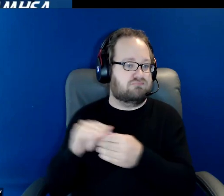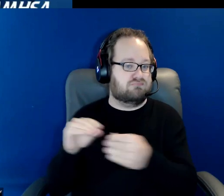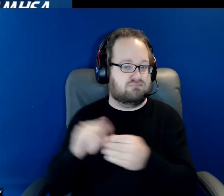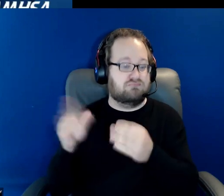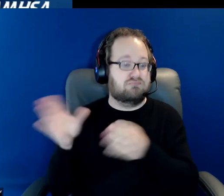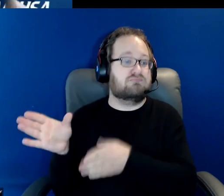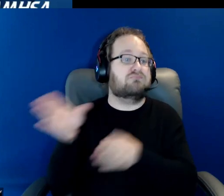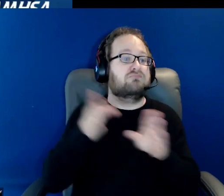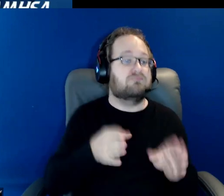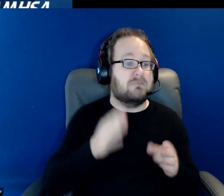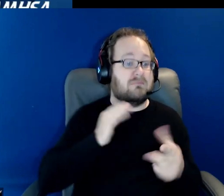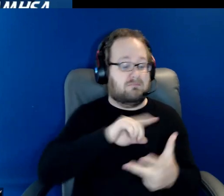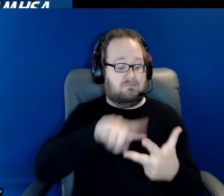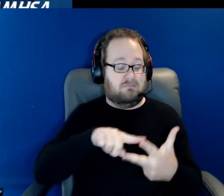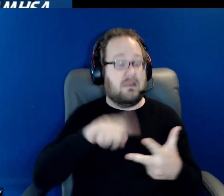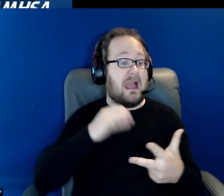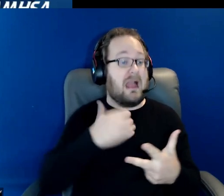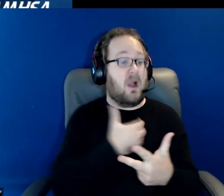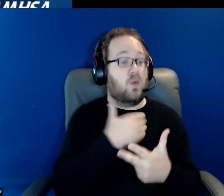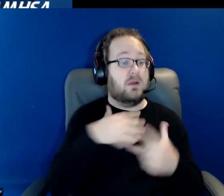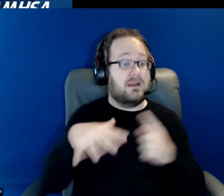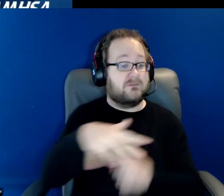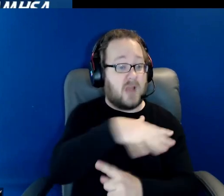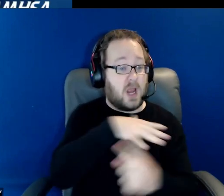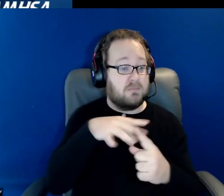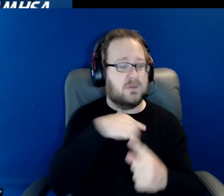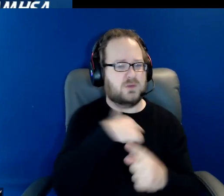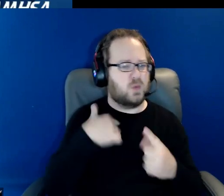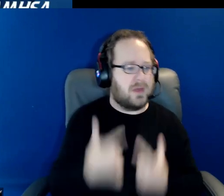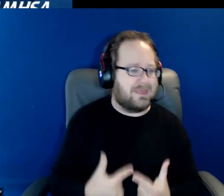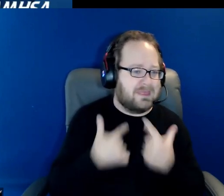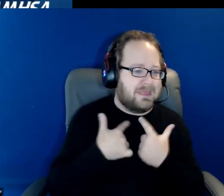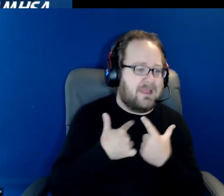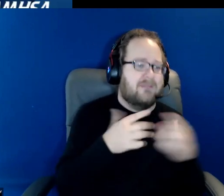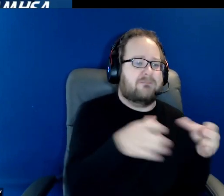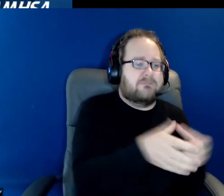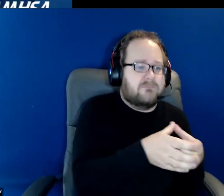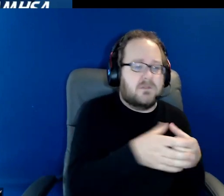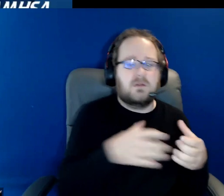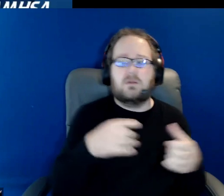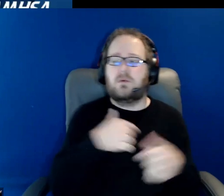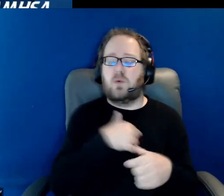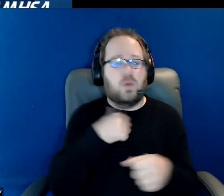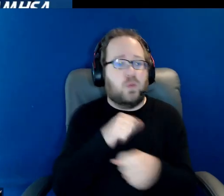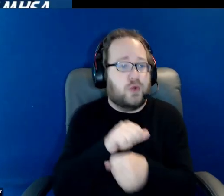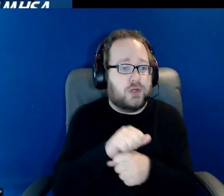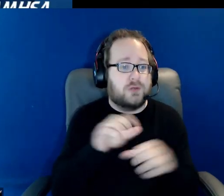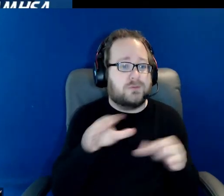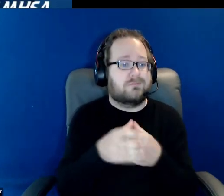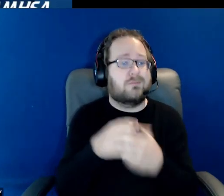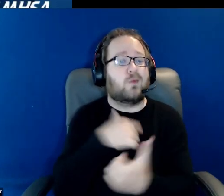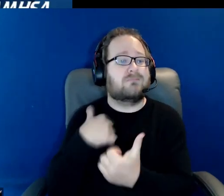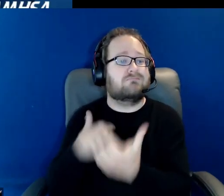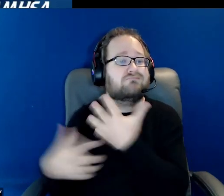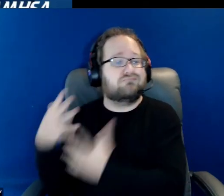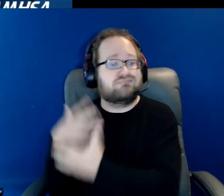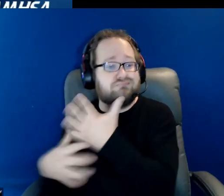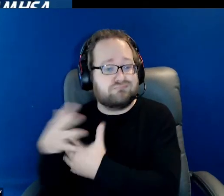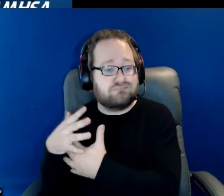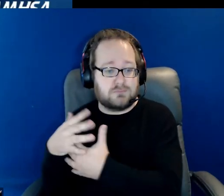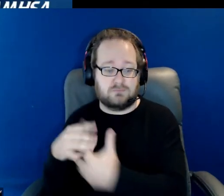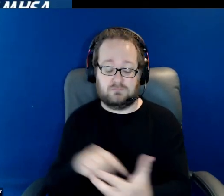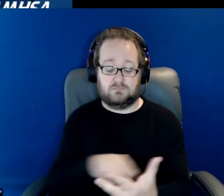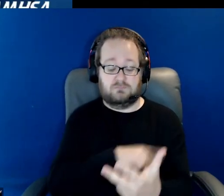work, and gather. That's the second factor. And the third are social factors. And those social factors include our